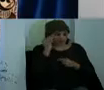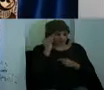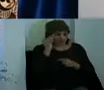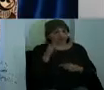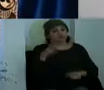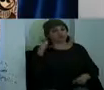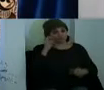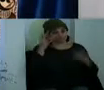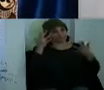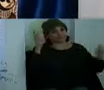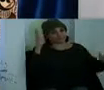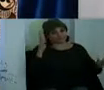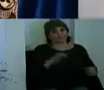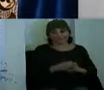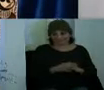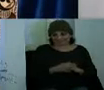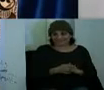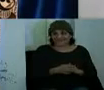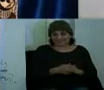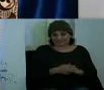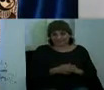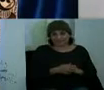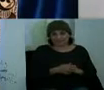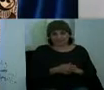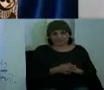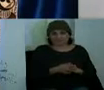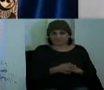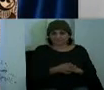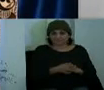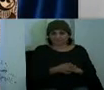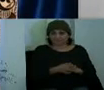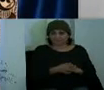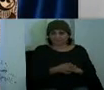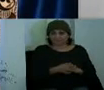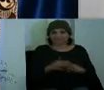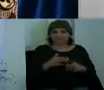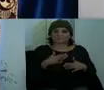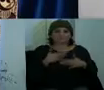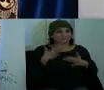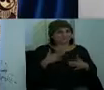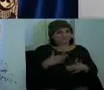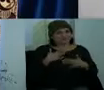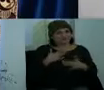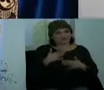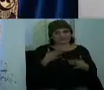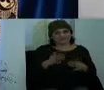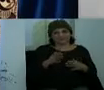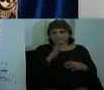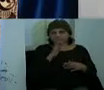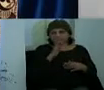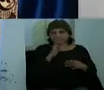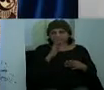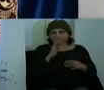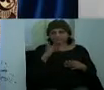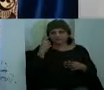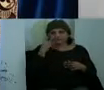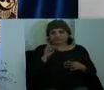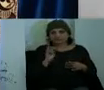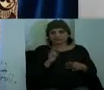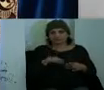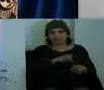heard. Amen. And we are delighted that she is speaking for us. And thank you all for coming. We